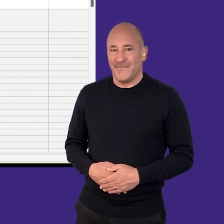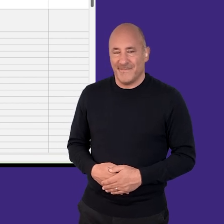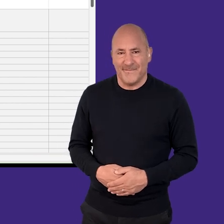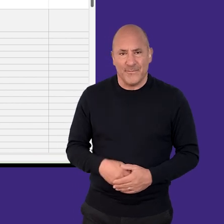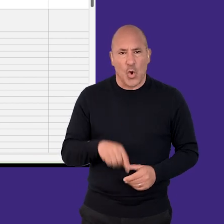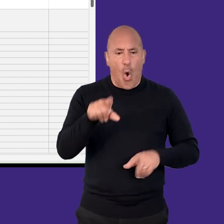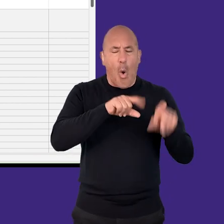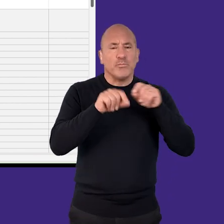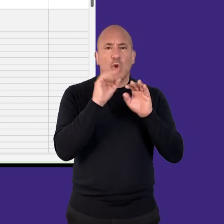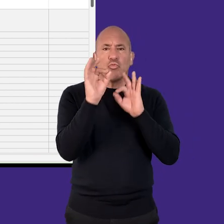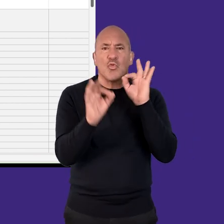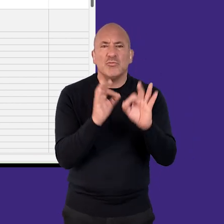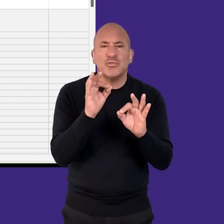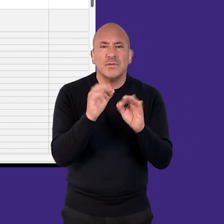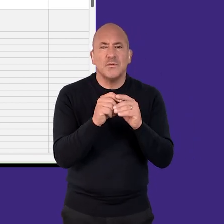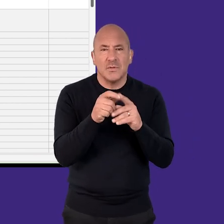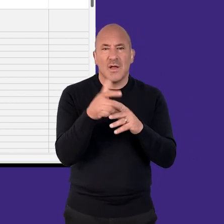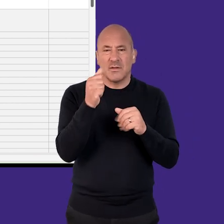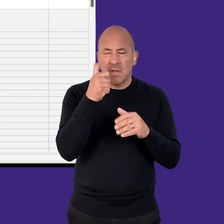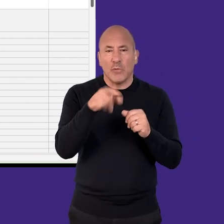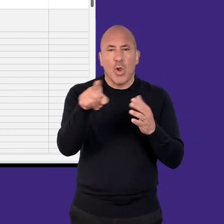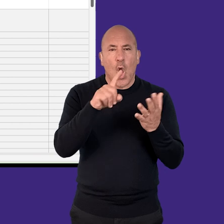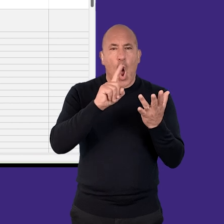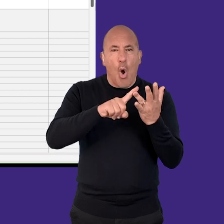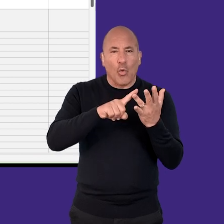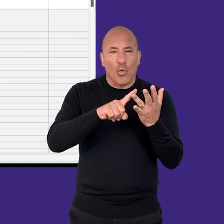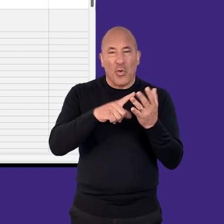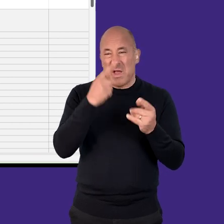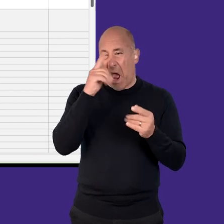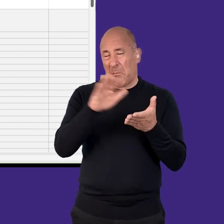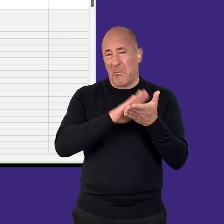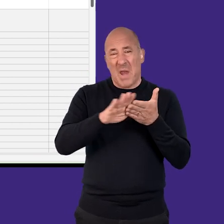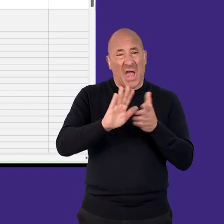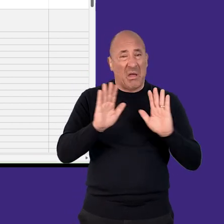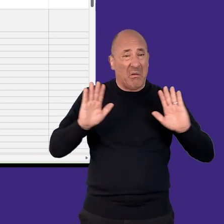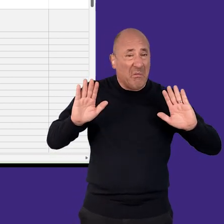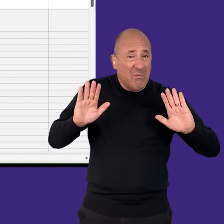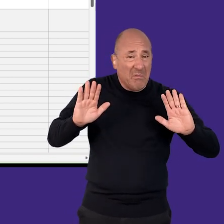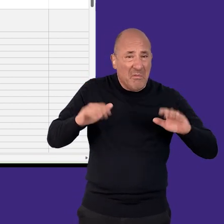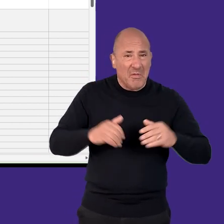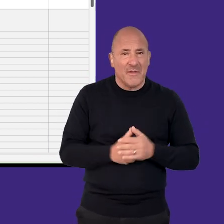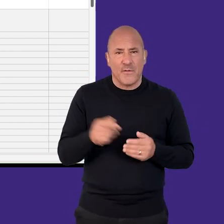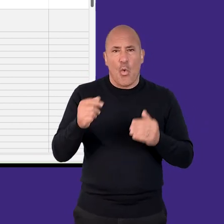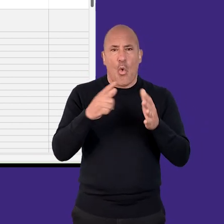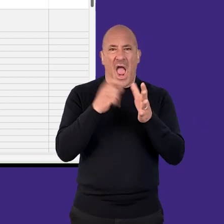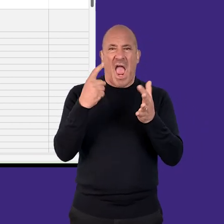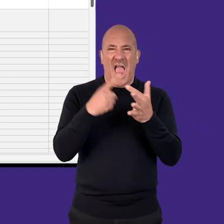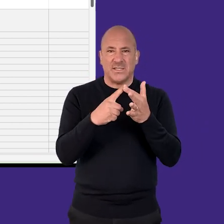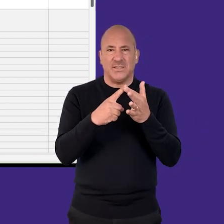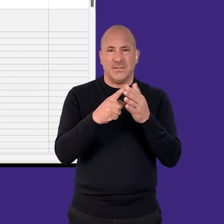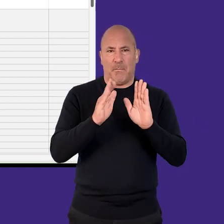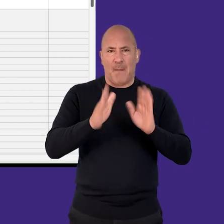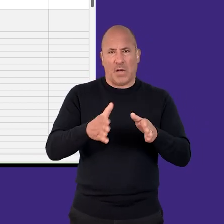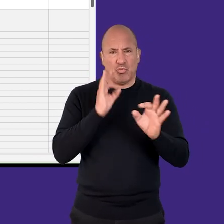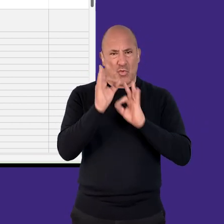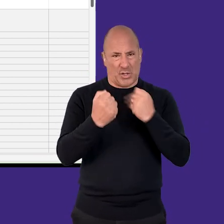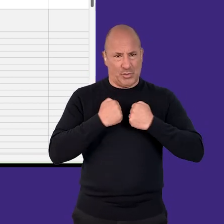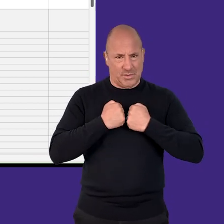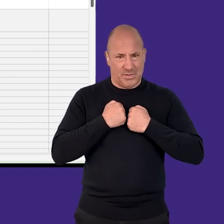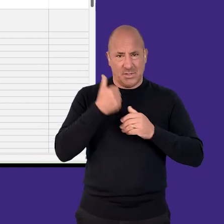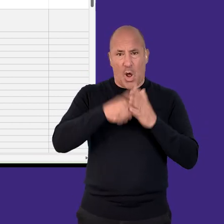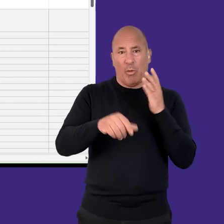For optional questions, those that start with an O, you can choose to leave it blank. For ACE mandatory